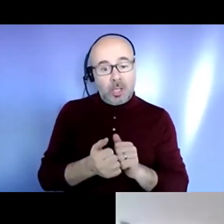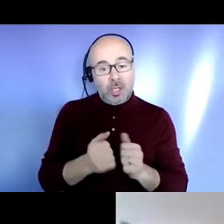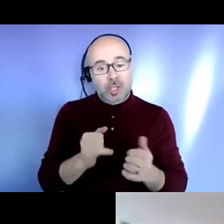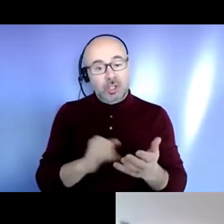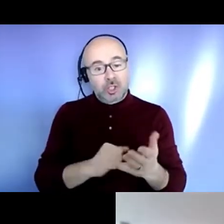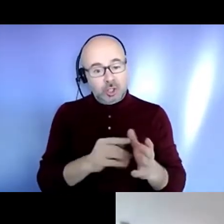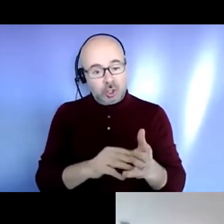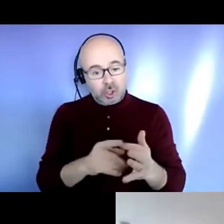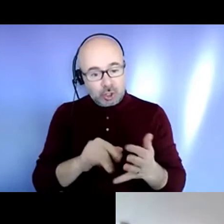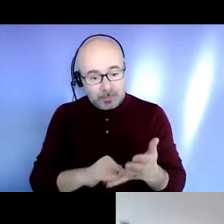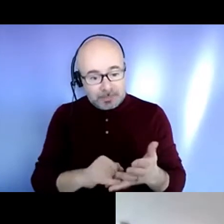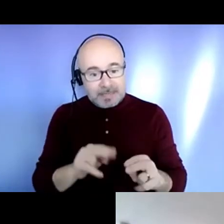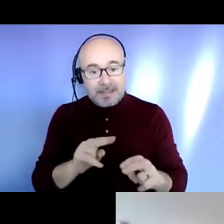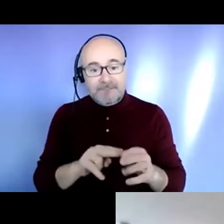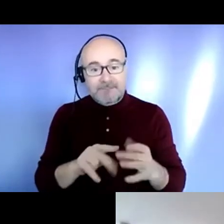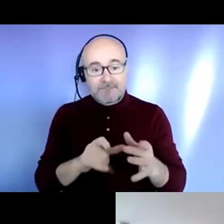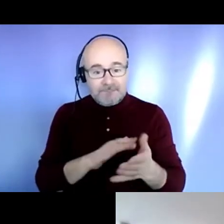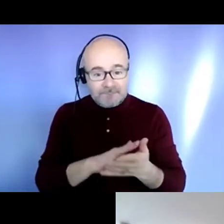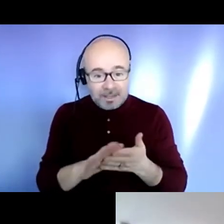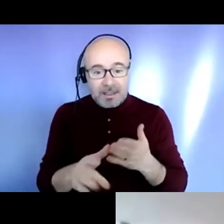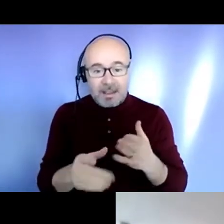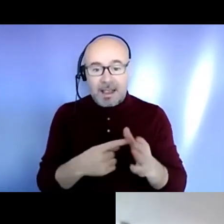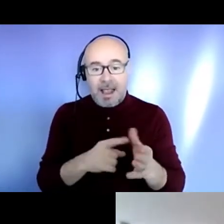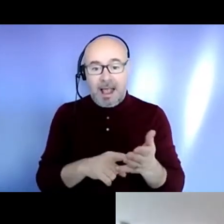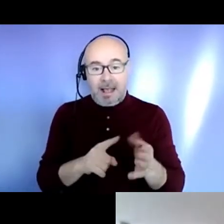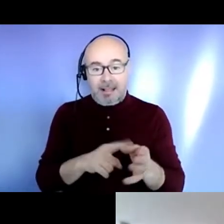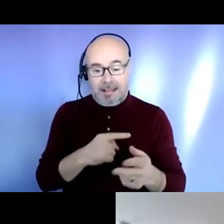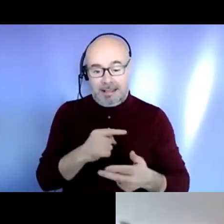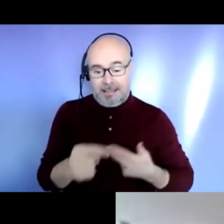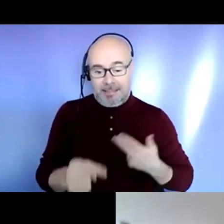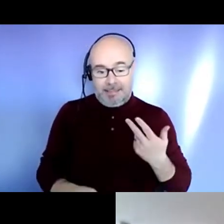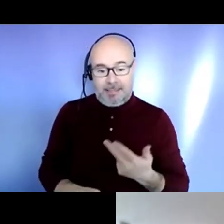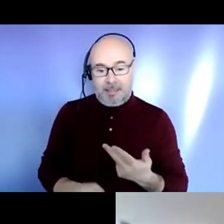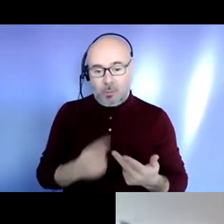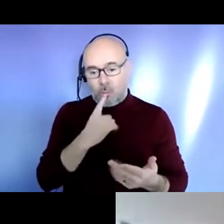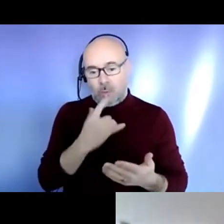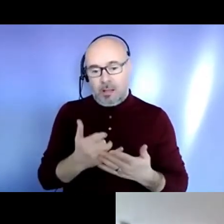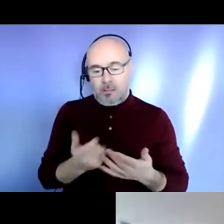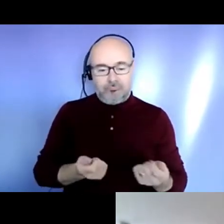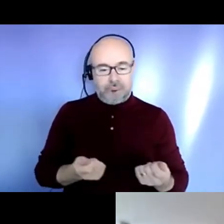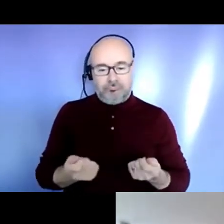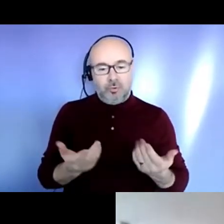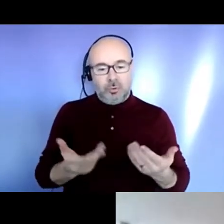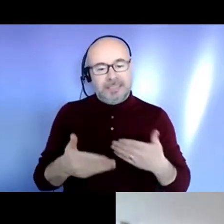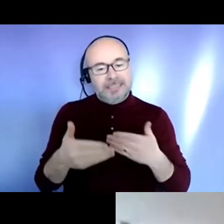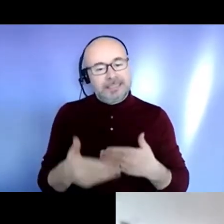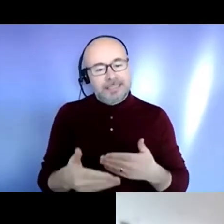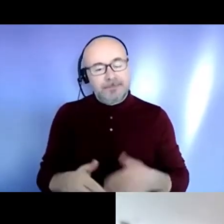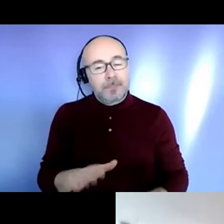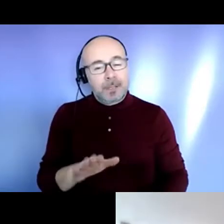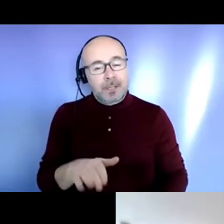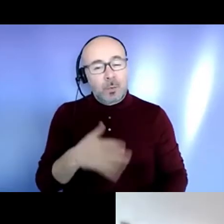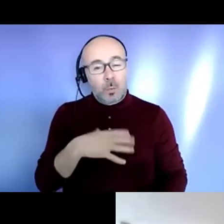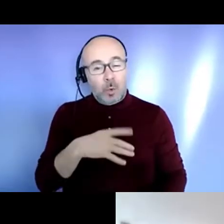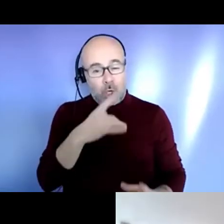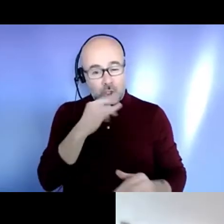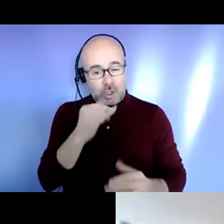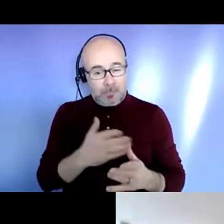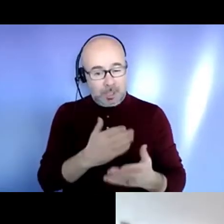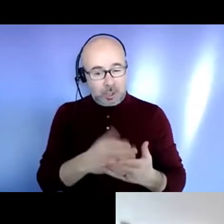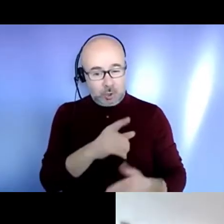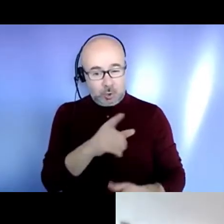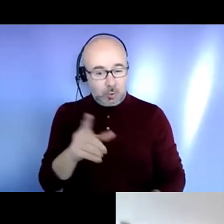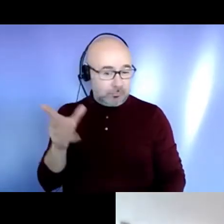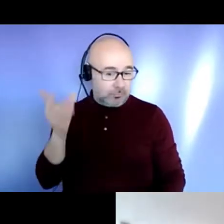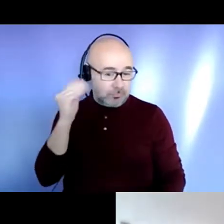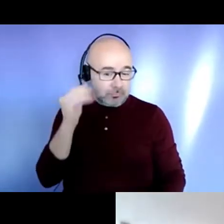who will be helping to facilitate today's session. Can I just check before we get started, you can all hear me okay? Give me a little wave or a thumbs